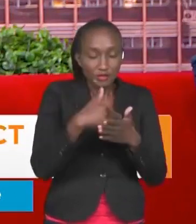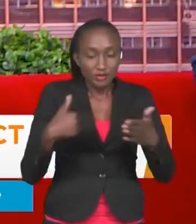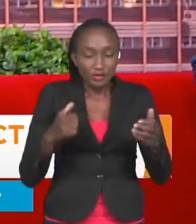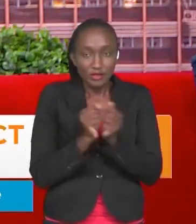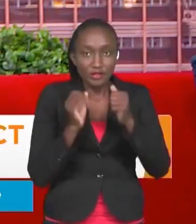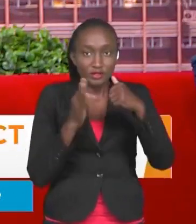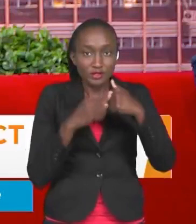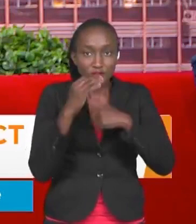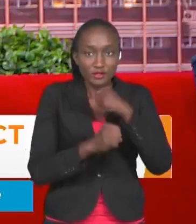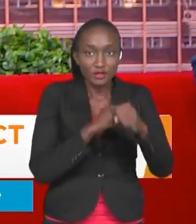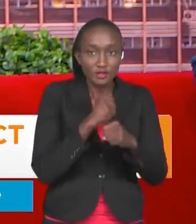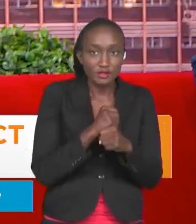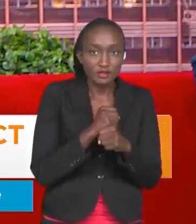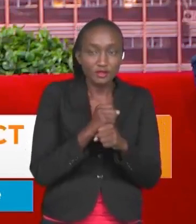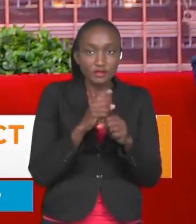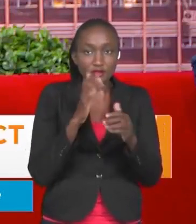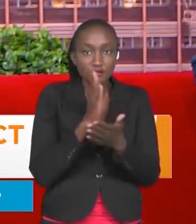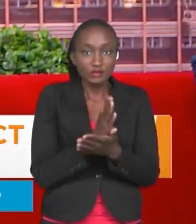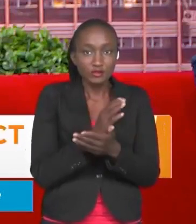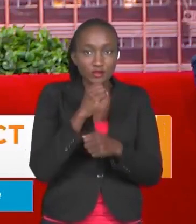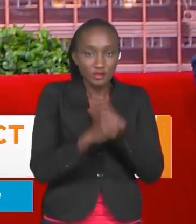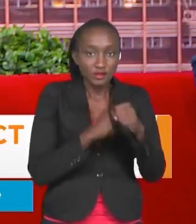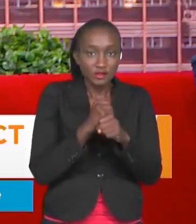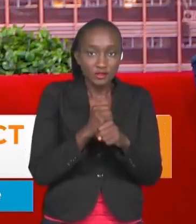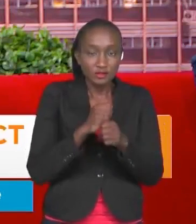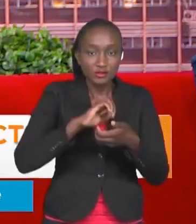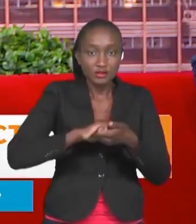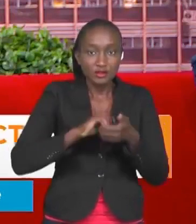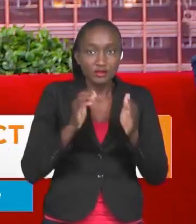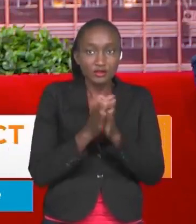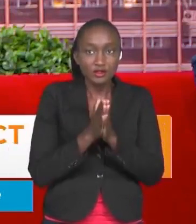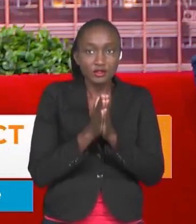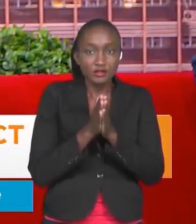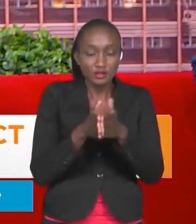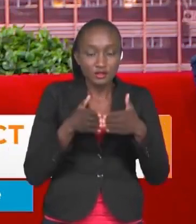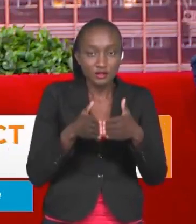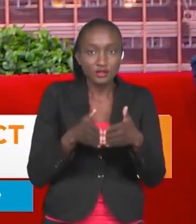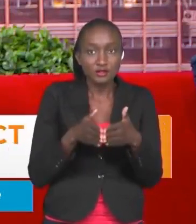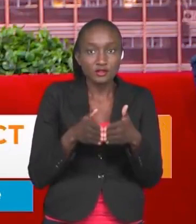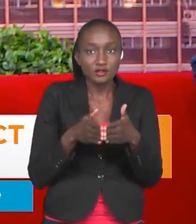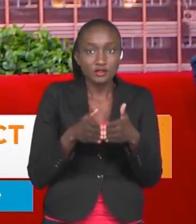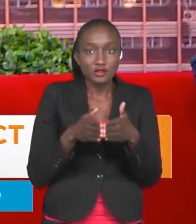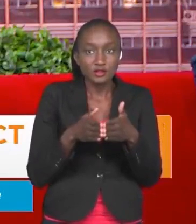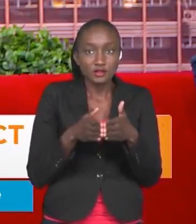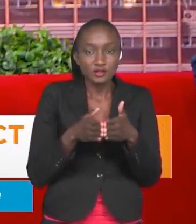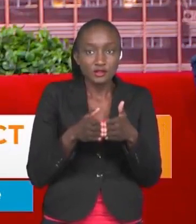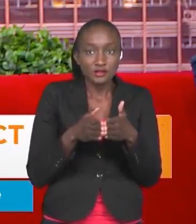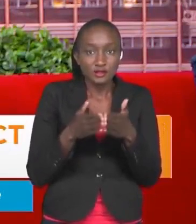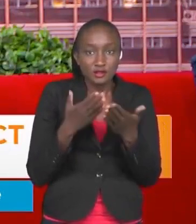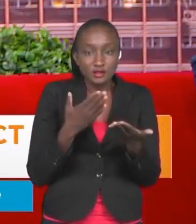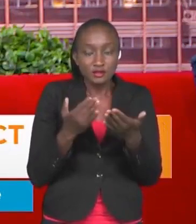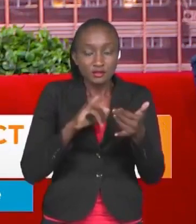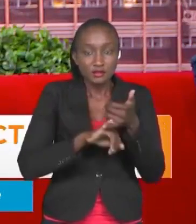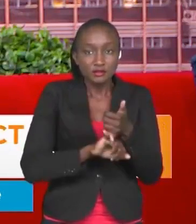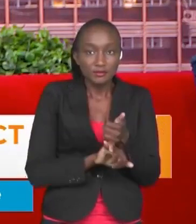mm-hmm, and at a legal age to, mm-hmm, engage in lawful sexual intercourse leading to either